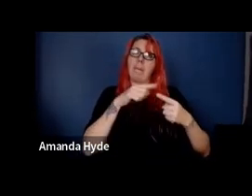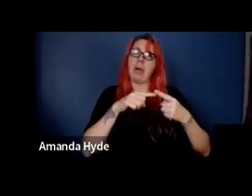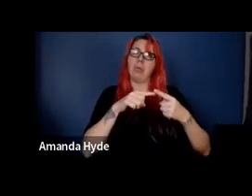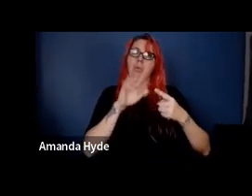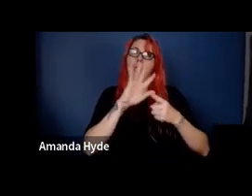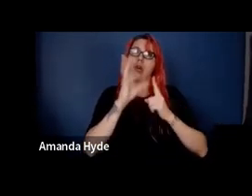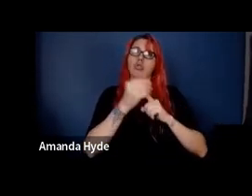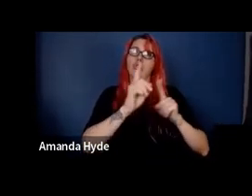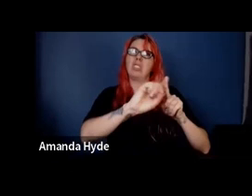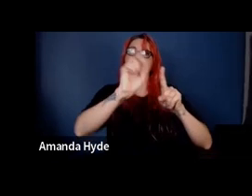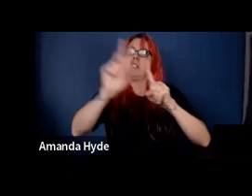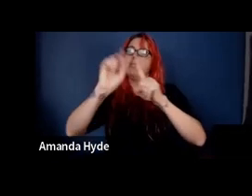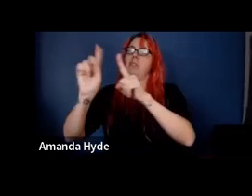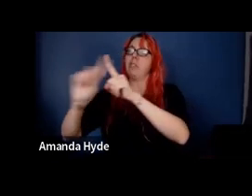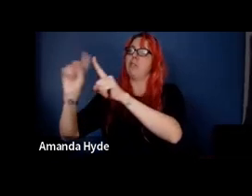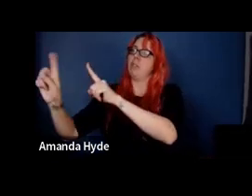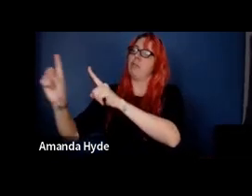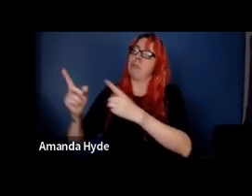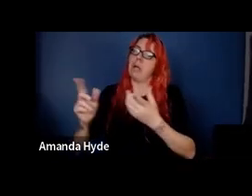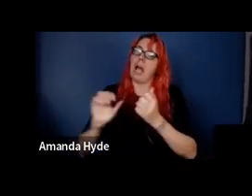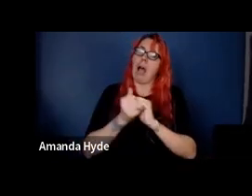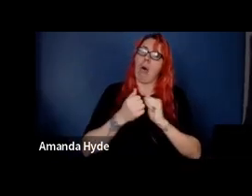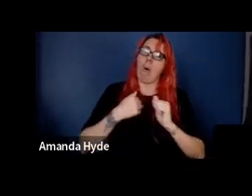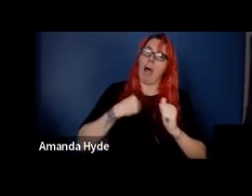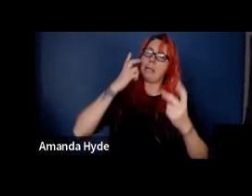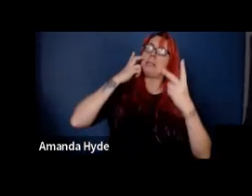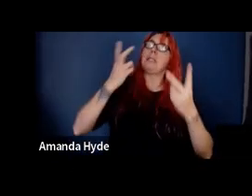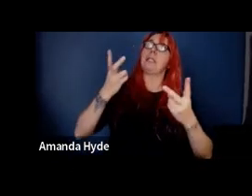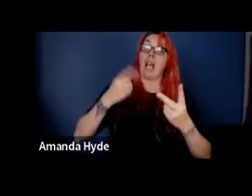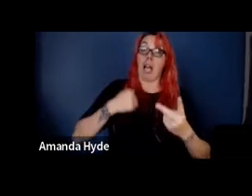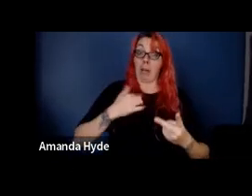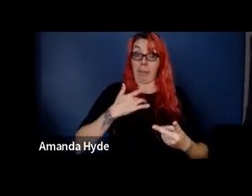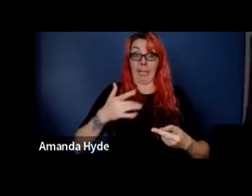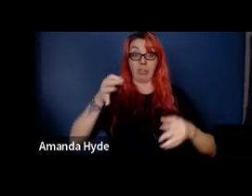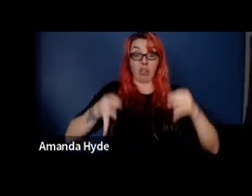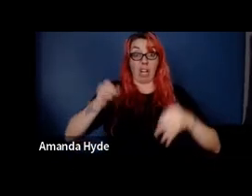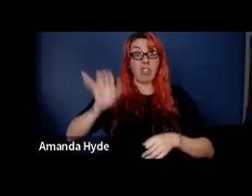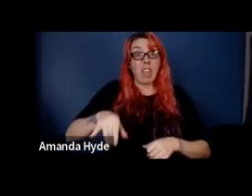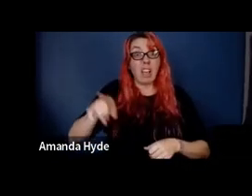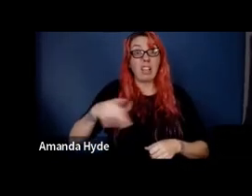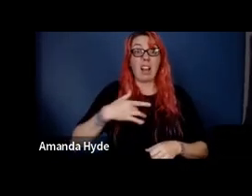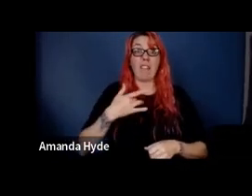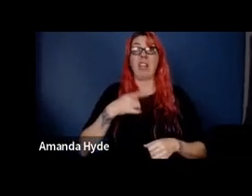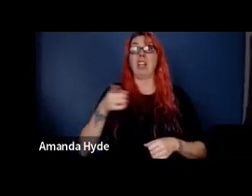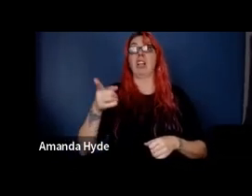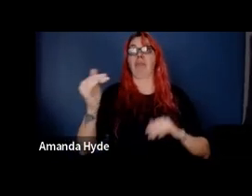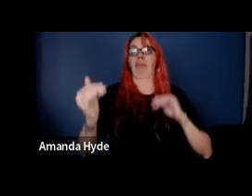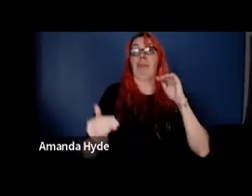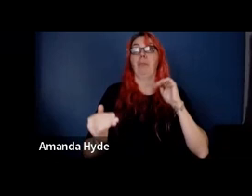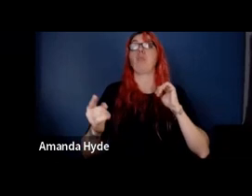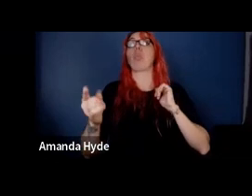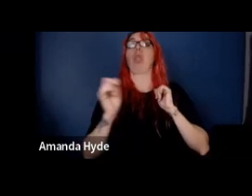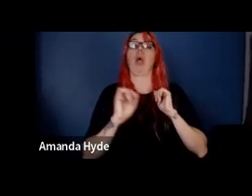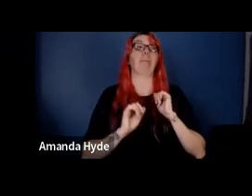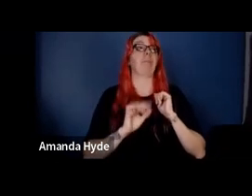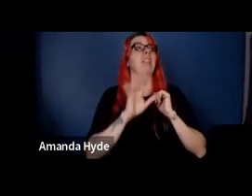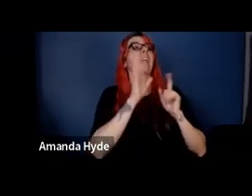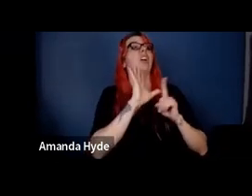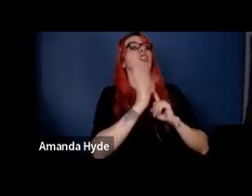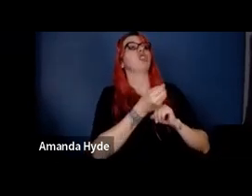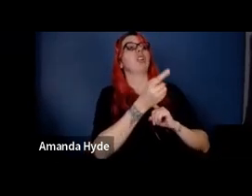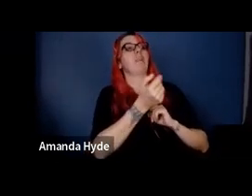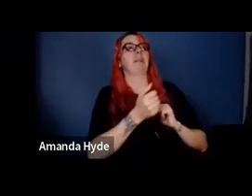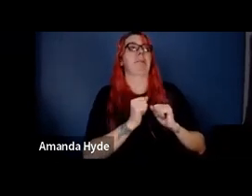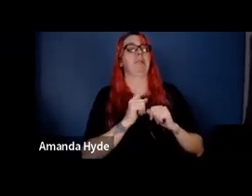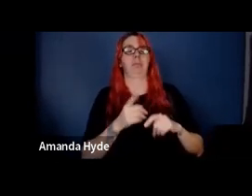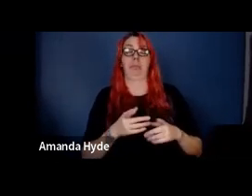and think about other cultural experiences? And so do we have judgments about it? Do we see it as lesser than? Do we see it as distinctly